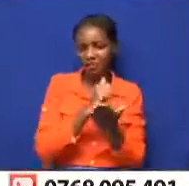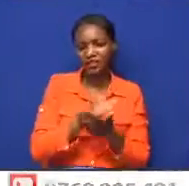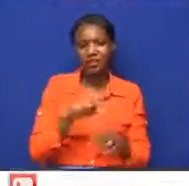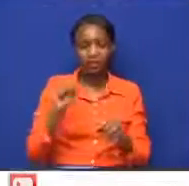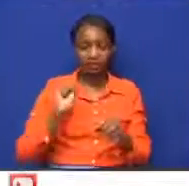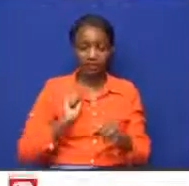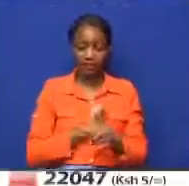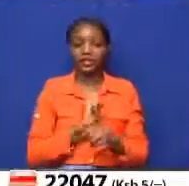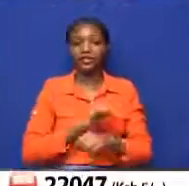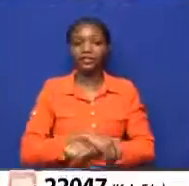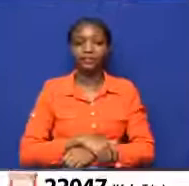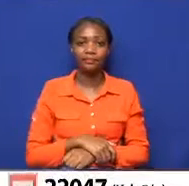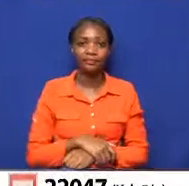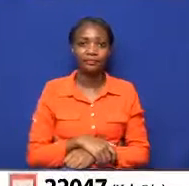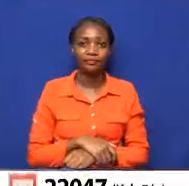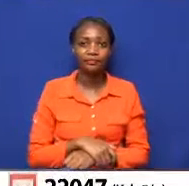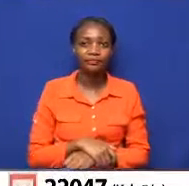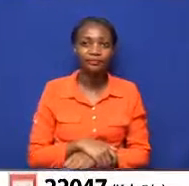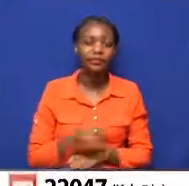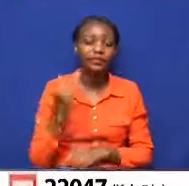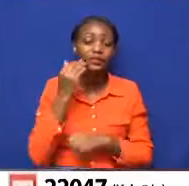Senate. Mr. Speaker,